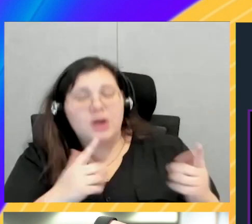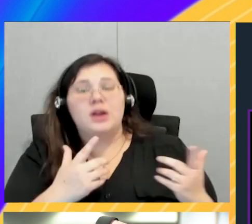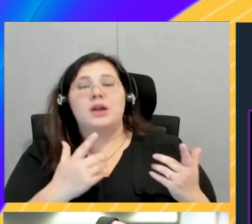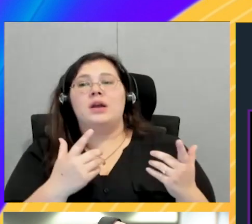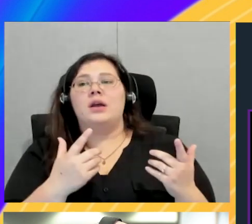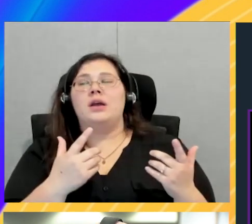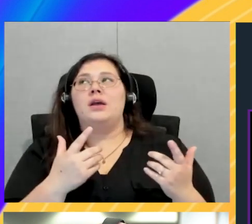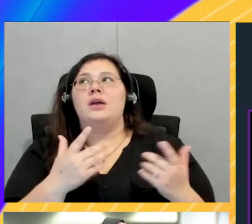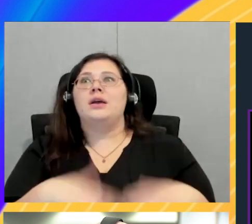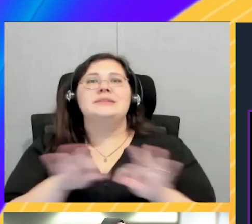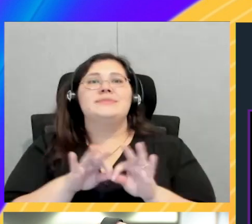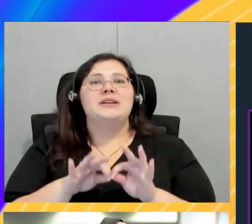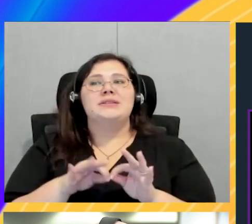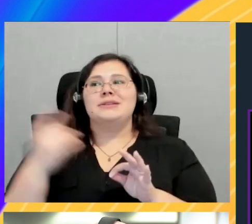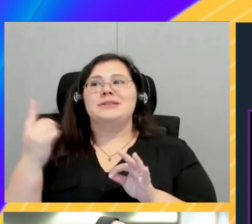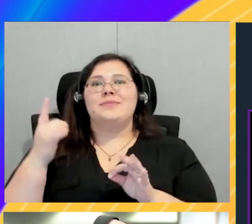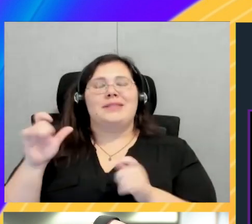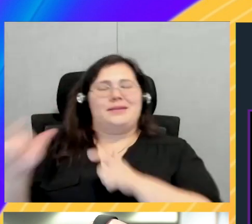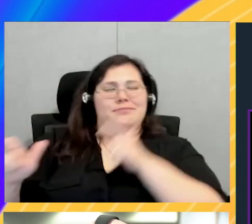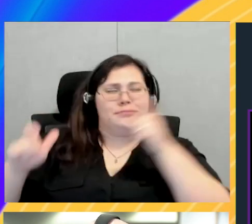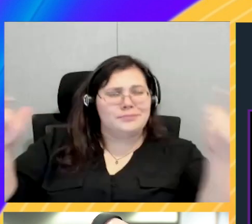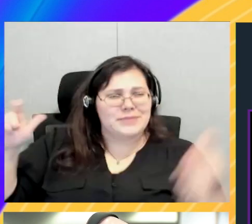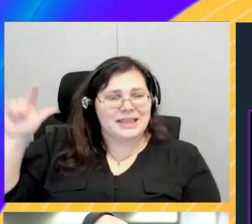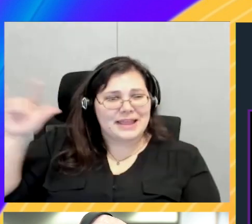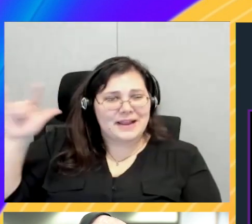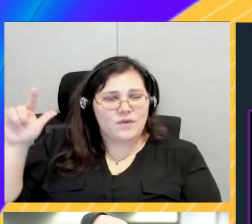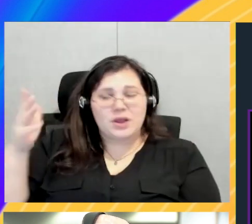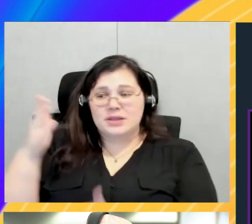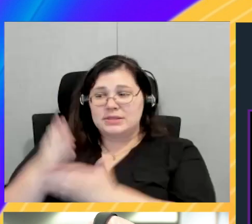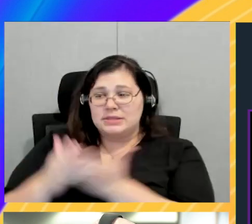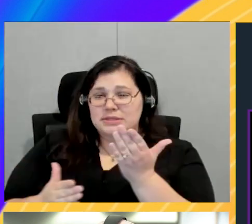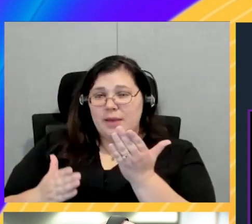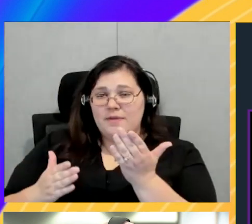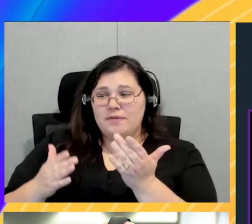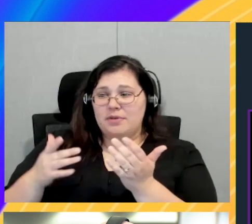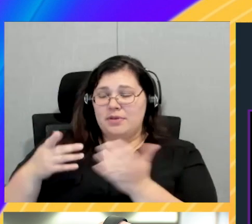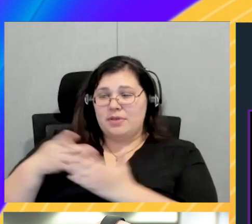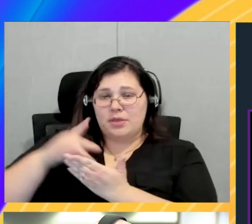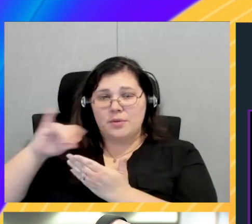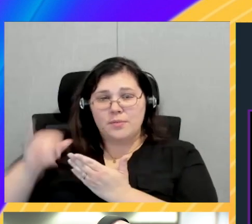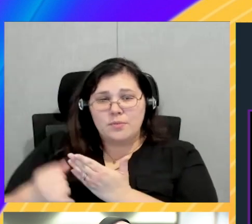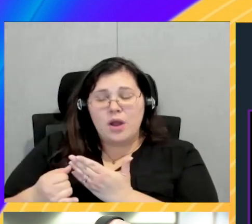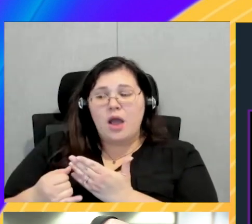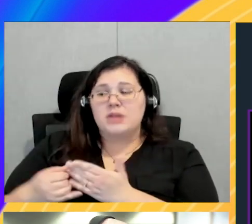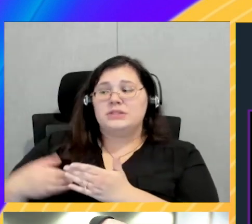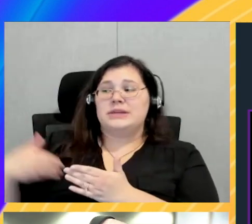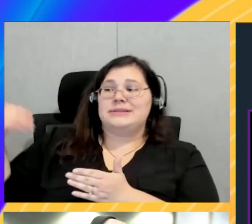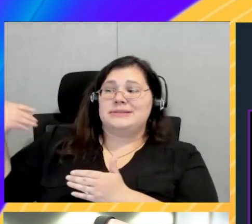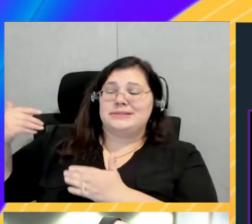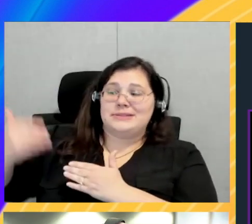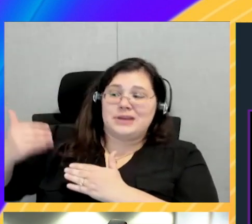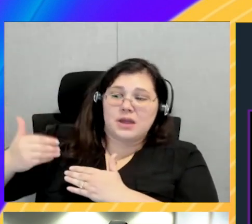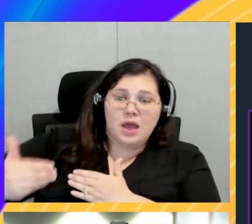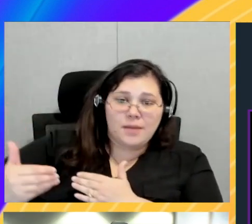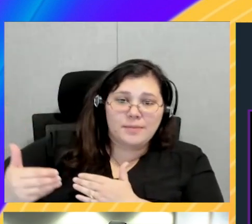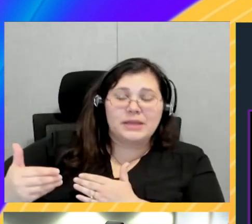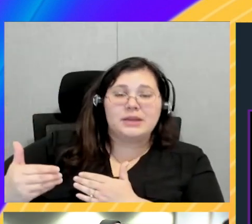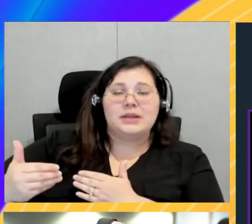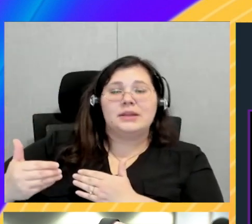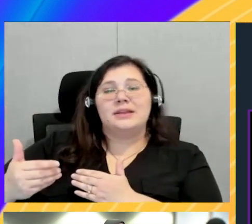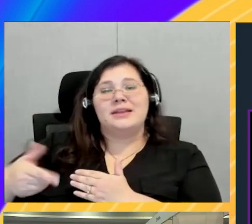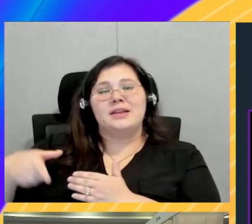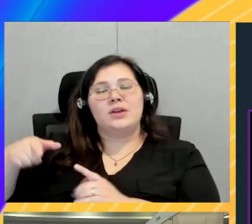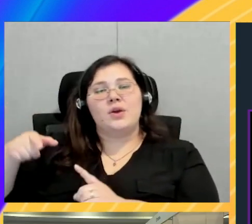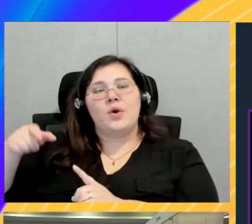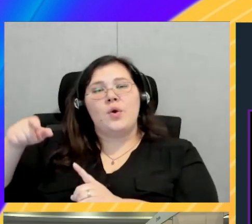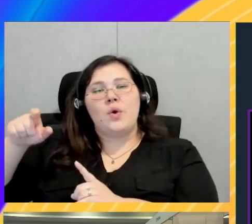some idea of the big projects and when they're coming, because somewhere down the lane, there has to be a piece of metal